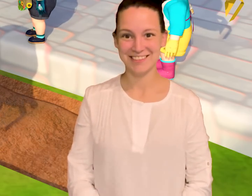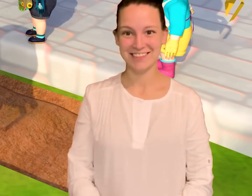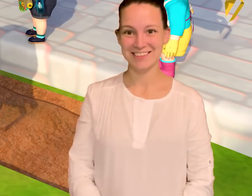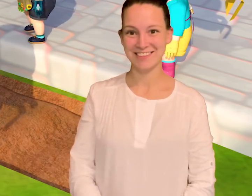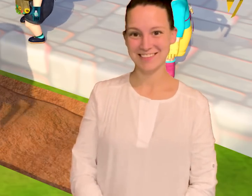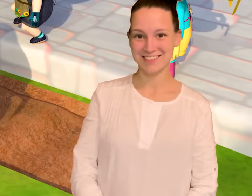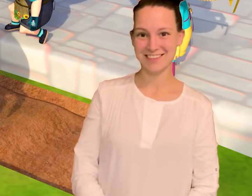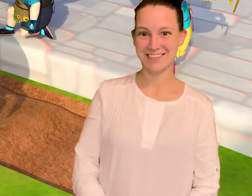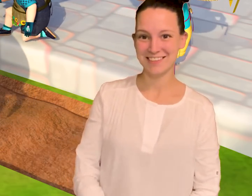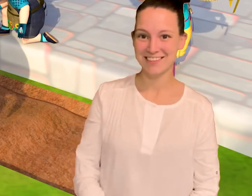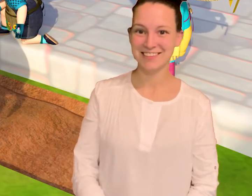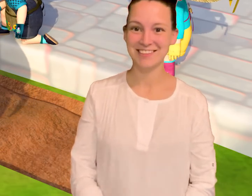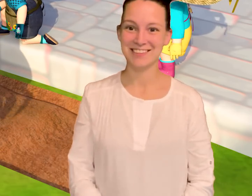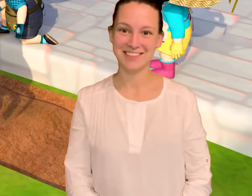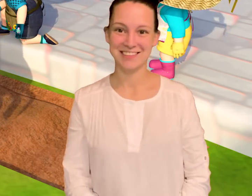row